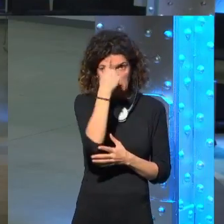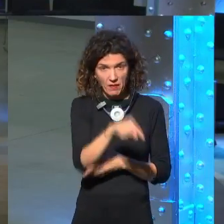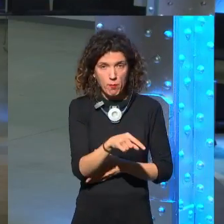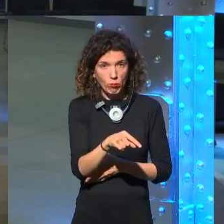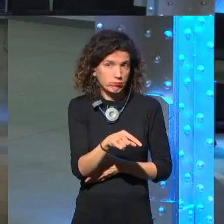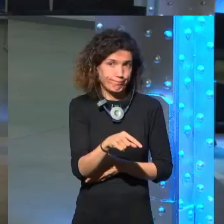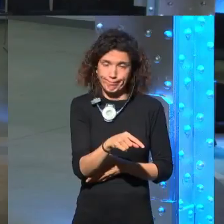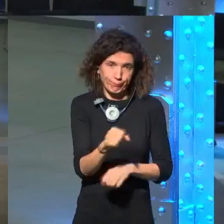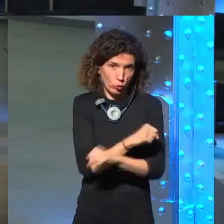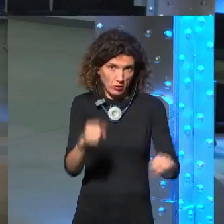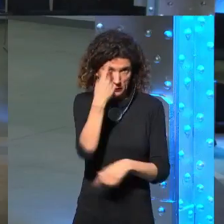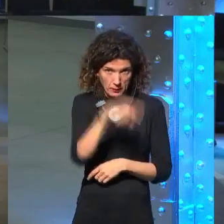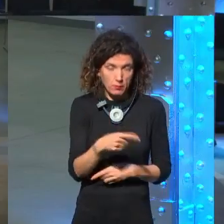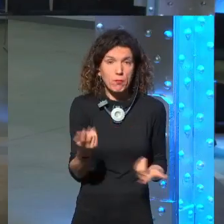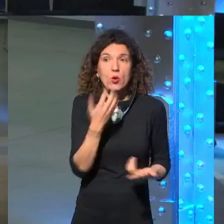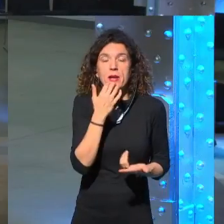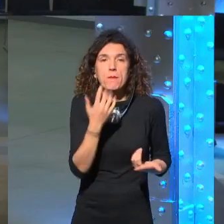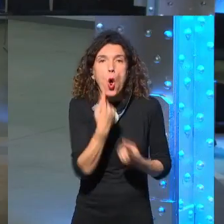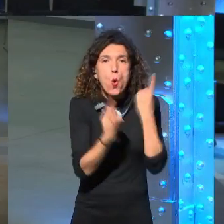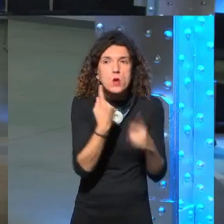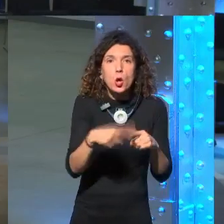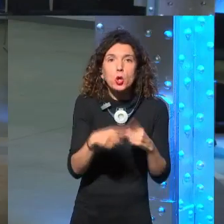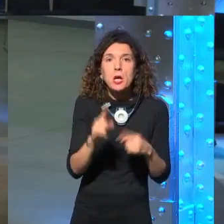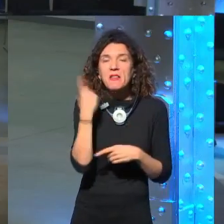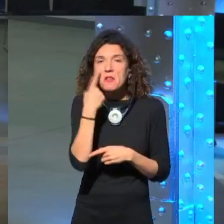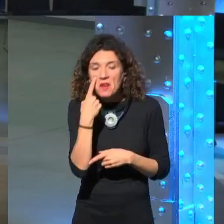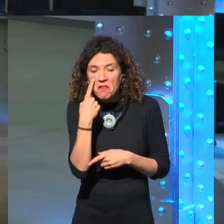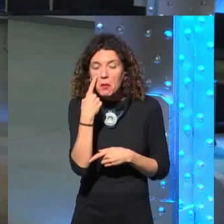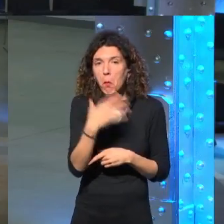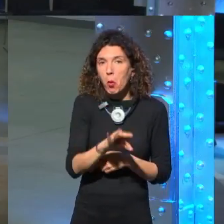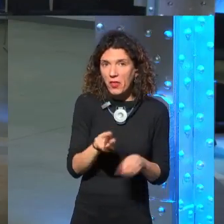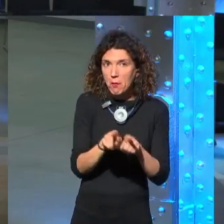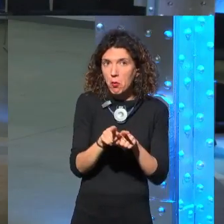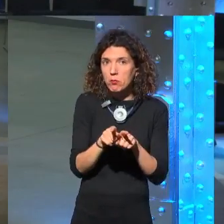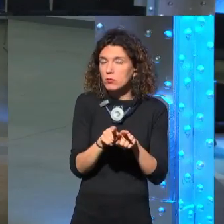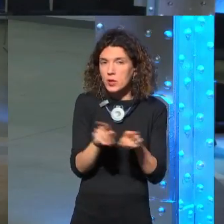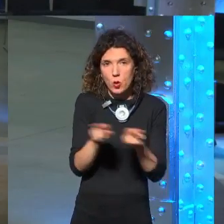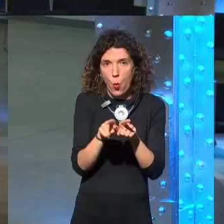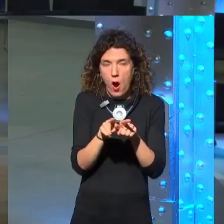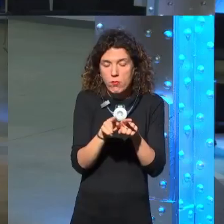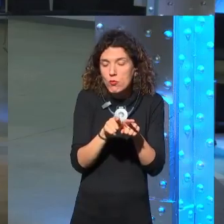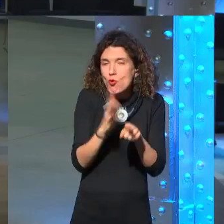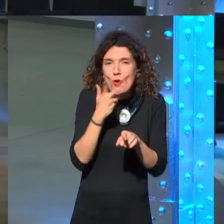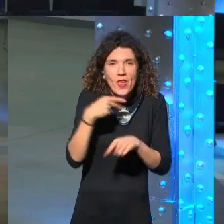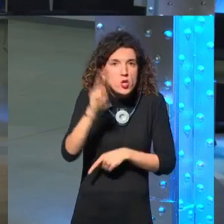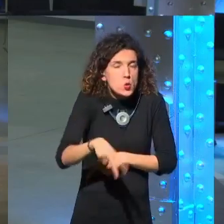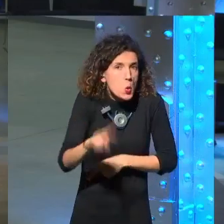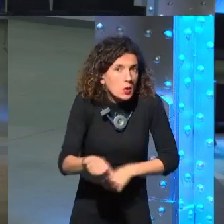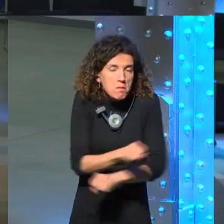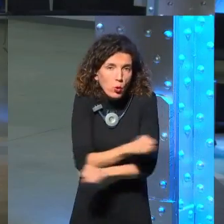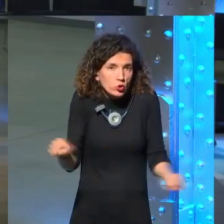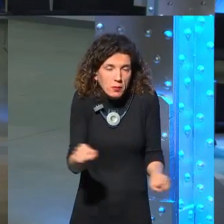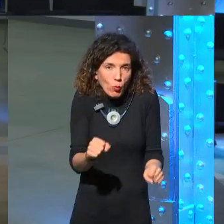can we identify things that will always remain unknown, that will always be beyond us? Actually, I think